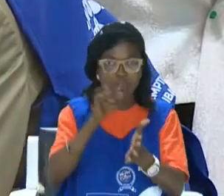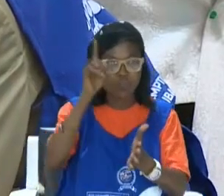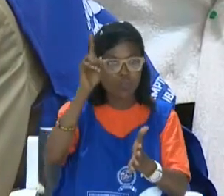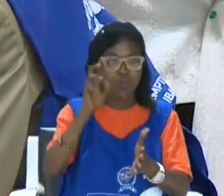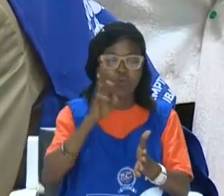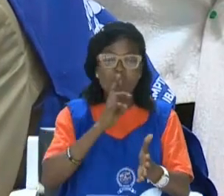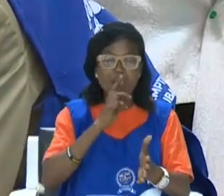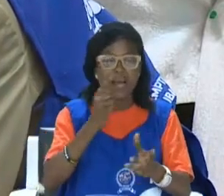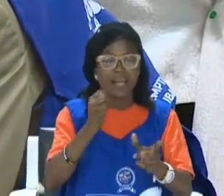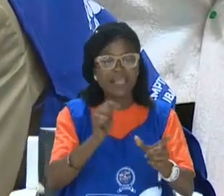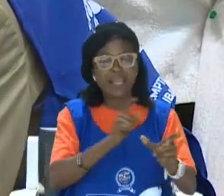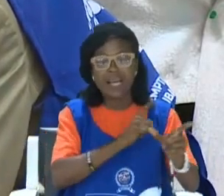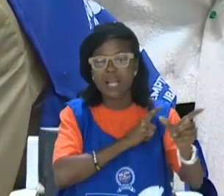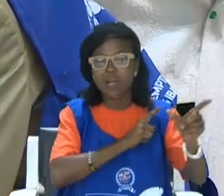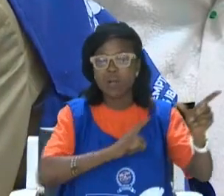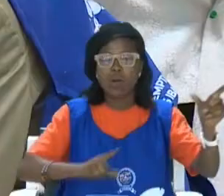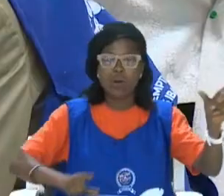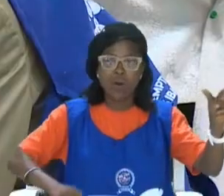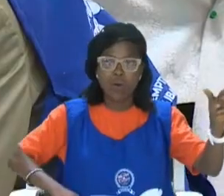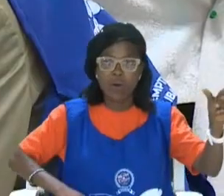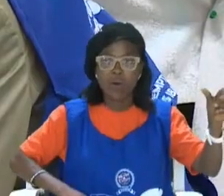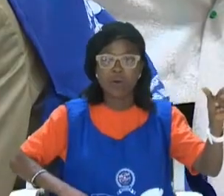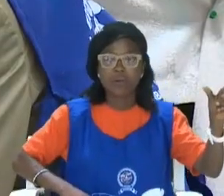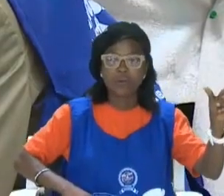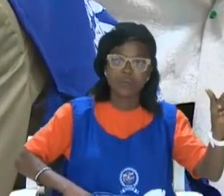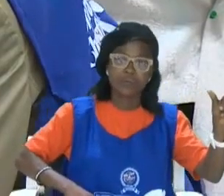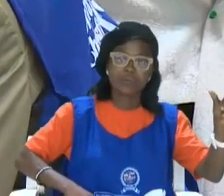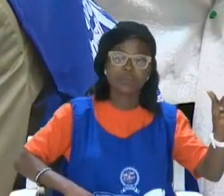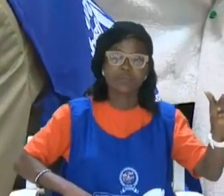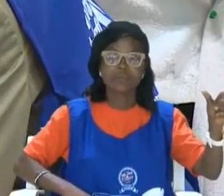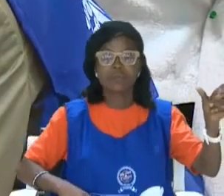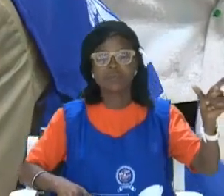that you are the Lord. We